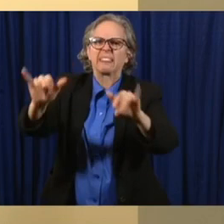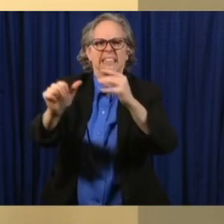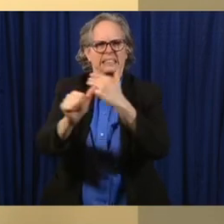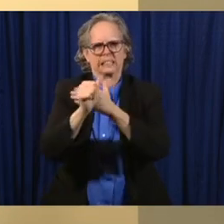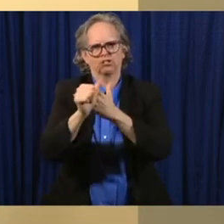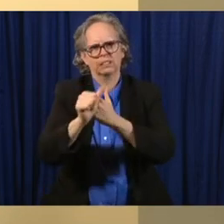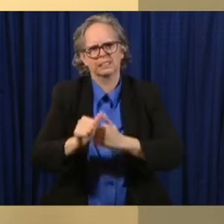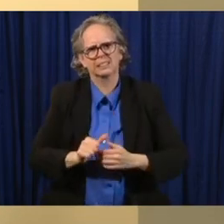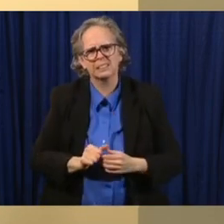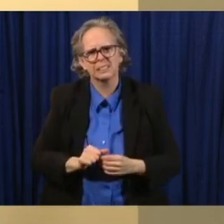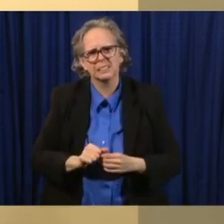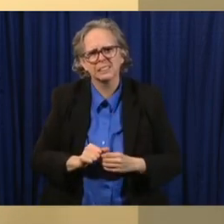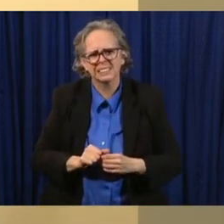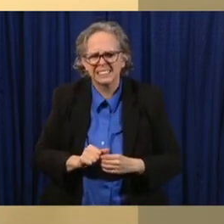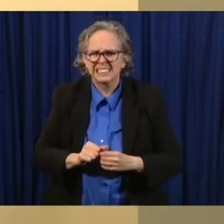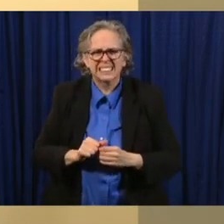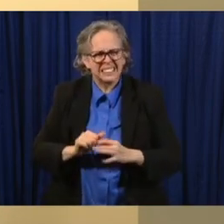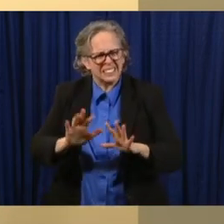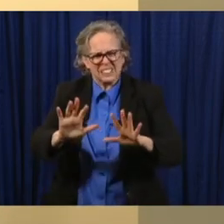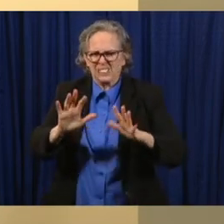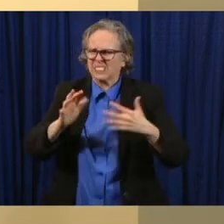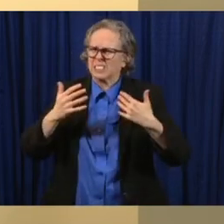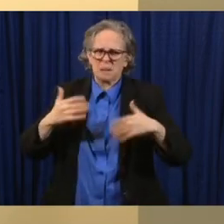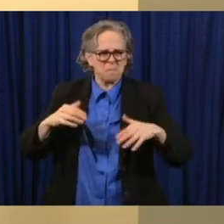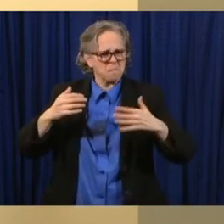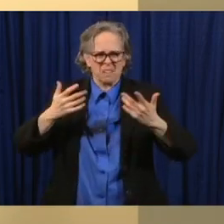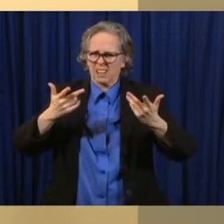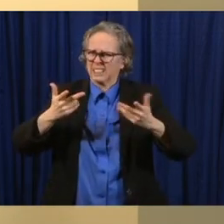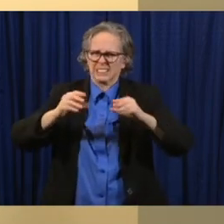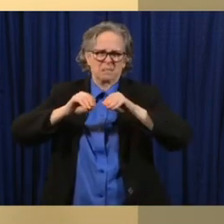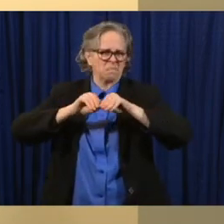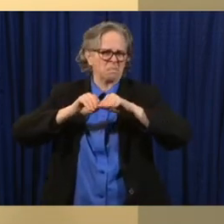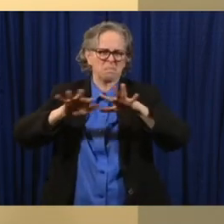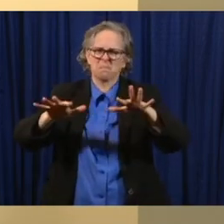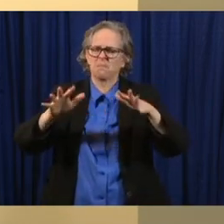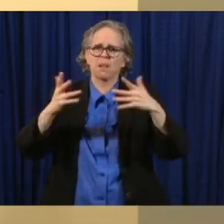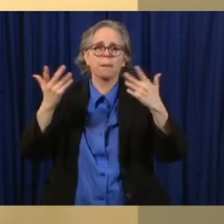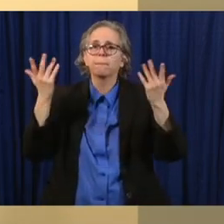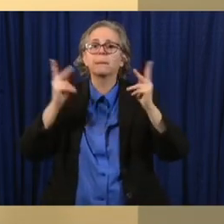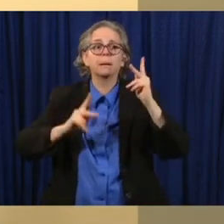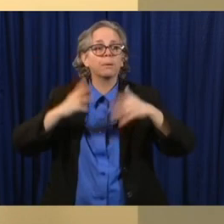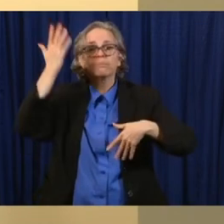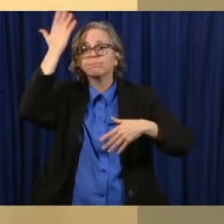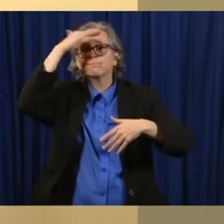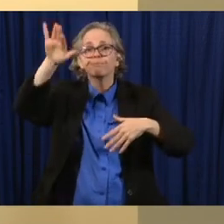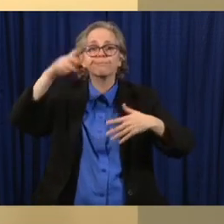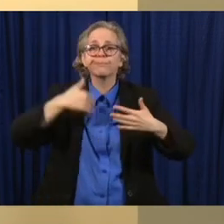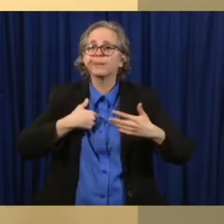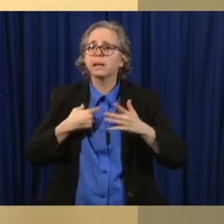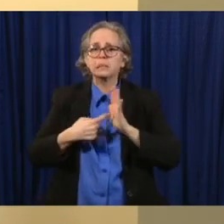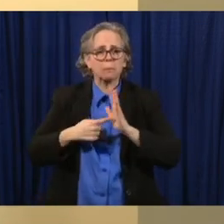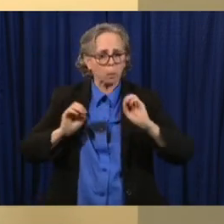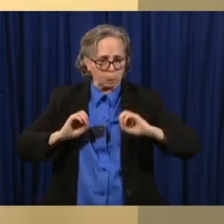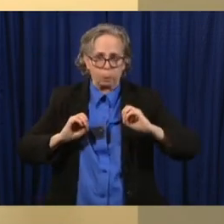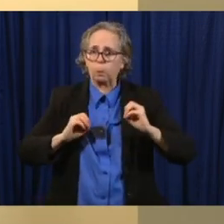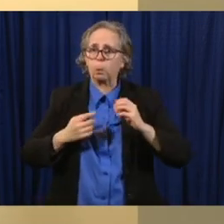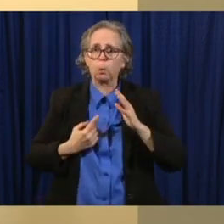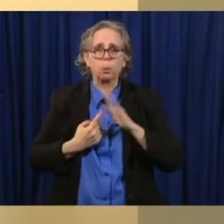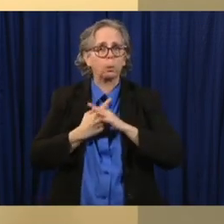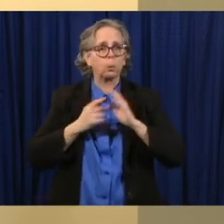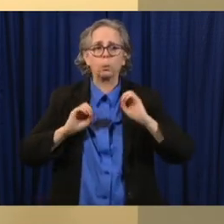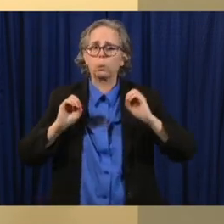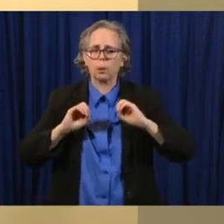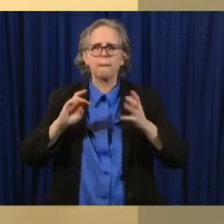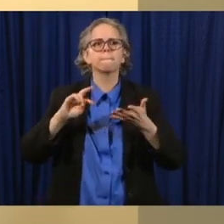while not knowing it. All again, reinforcing for us the absolute essential basics that we are